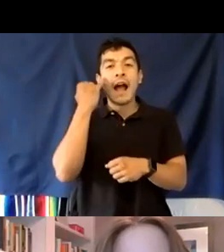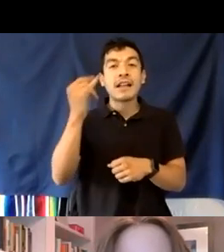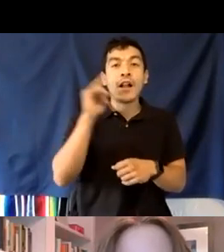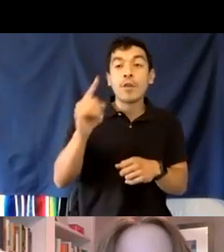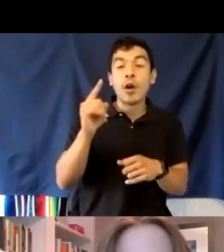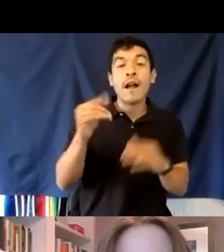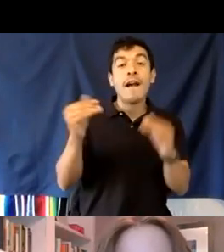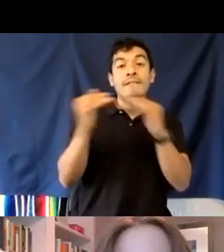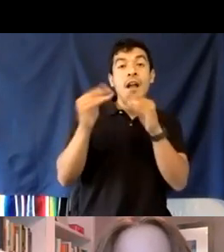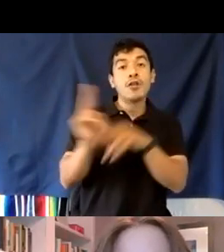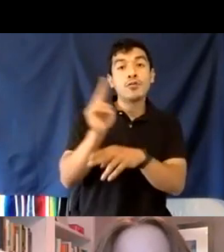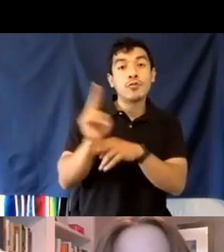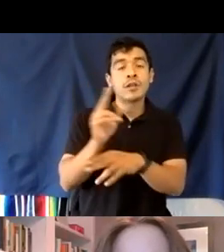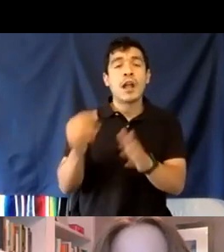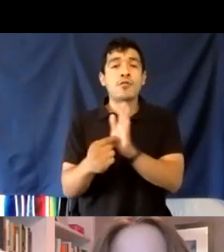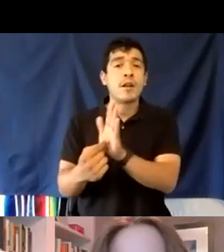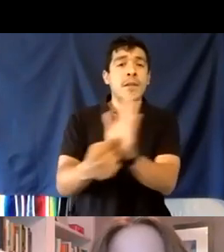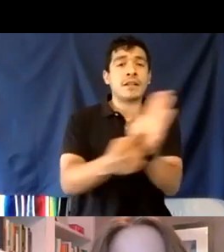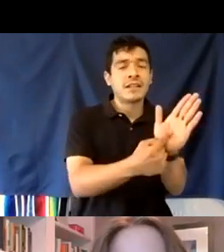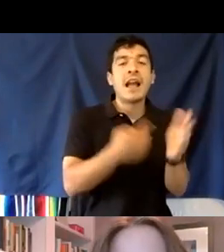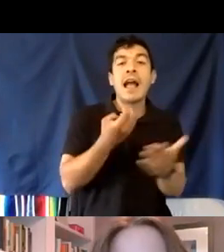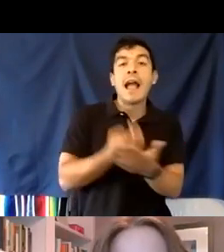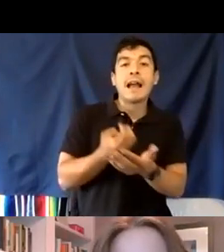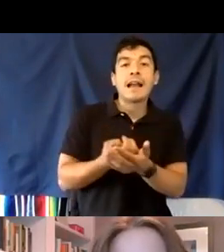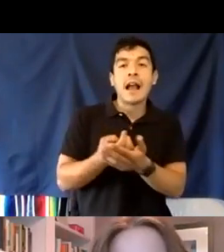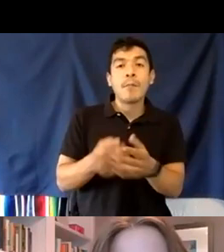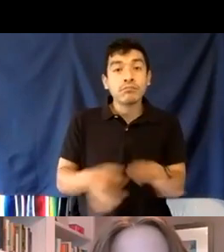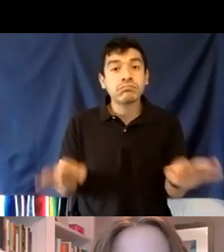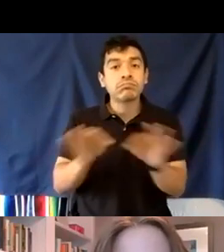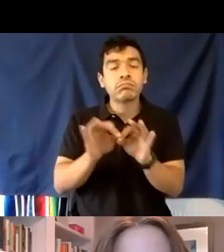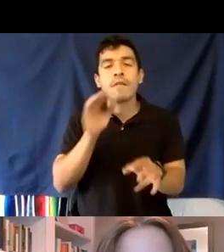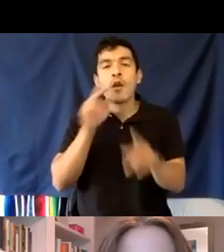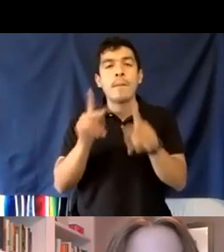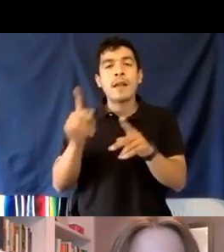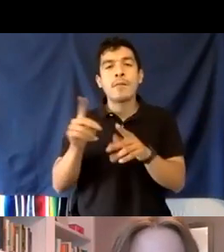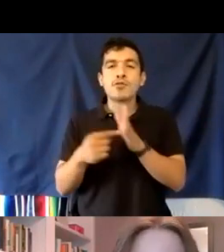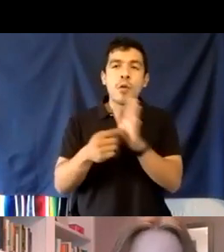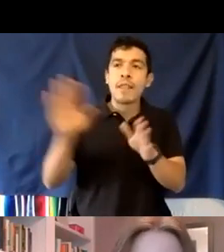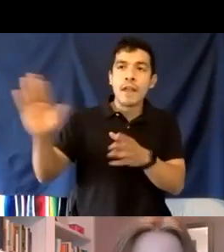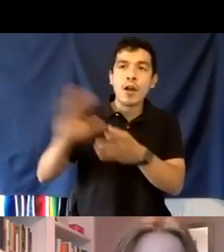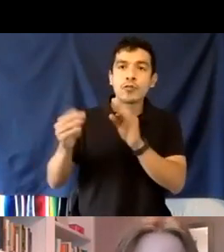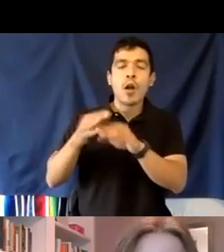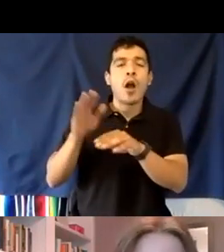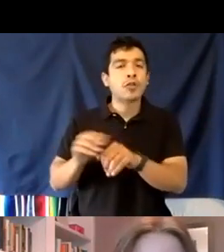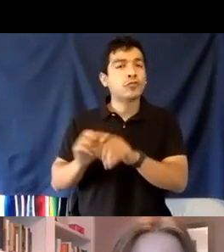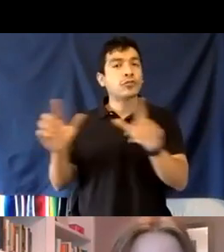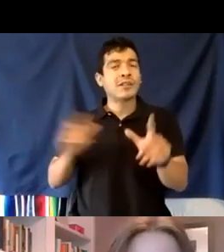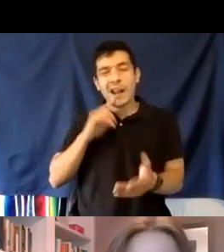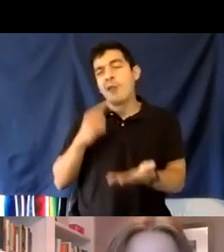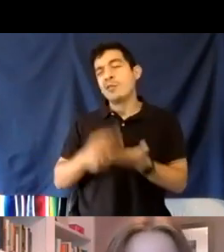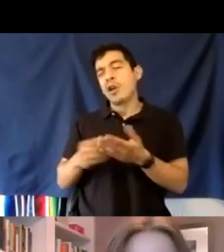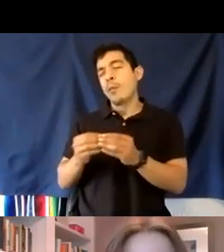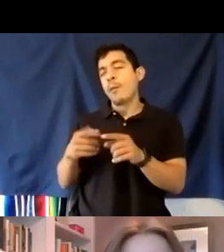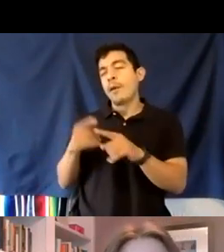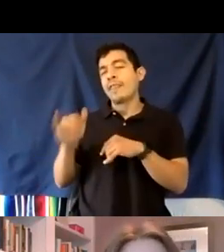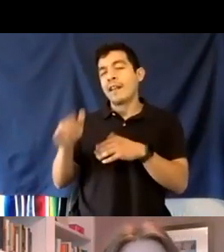representation, economic viability of documentary and portrayals of people and stories on their screen. So I'll talk a little bit more about that as we get into it.